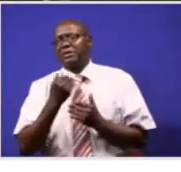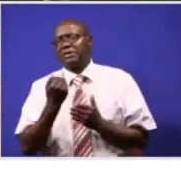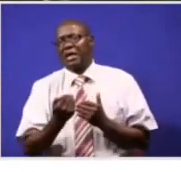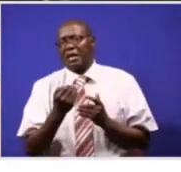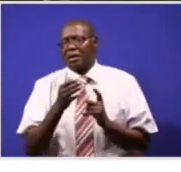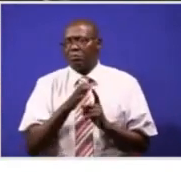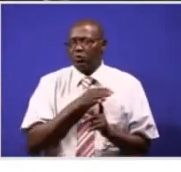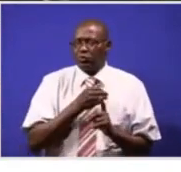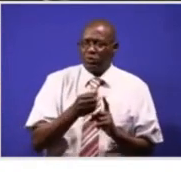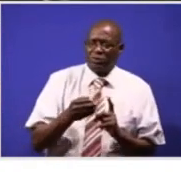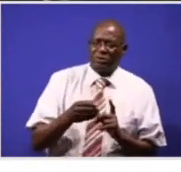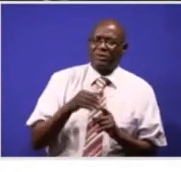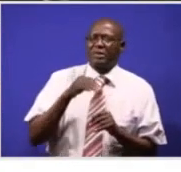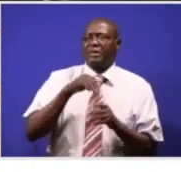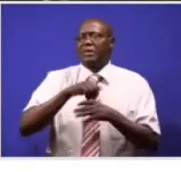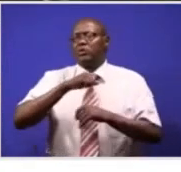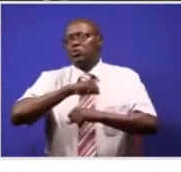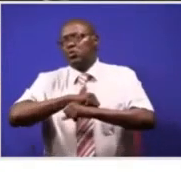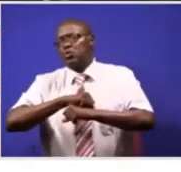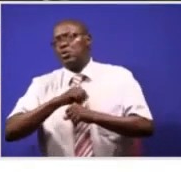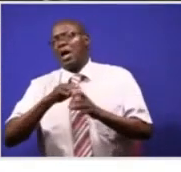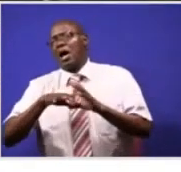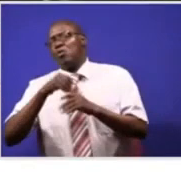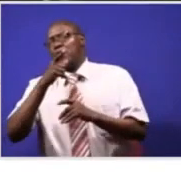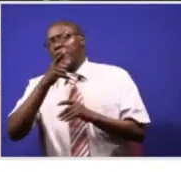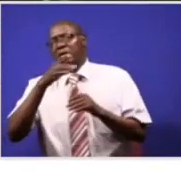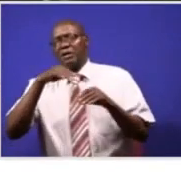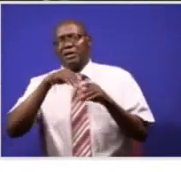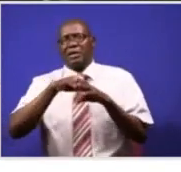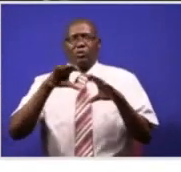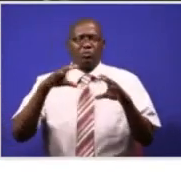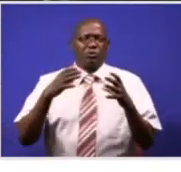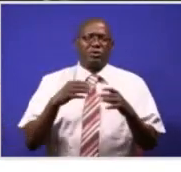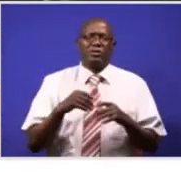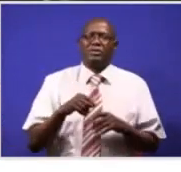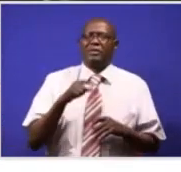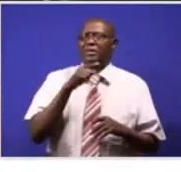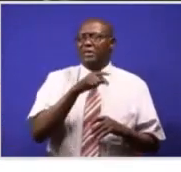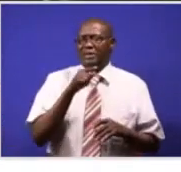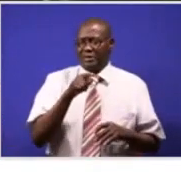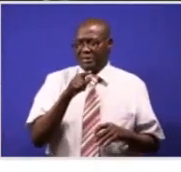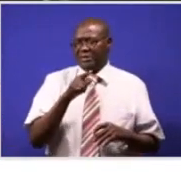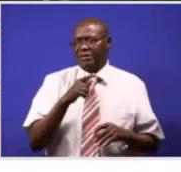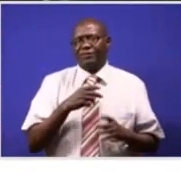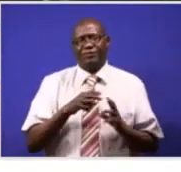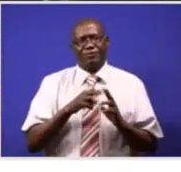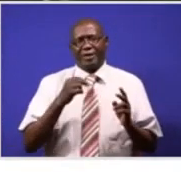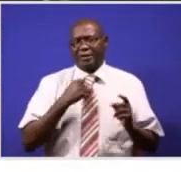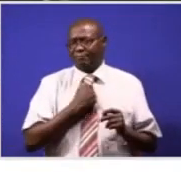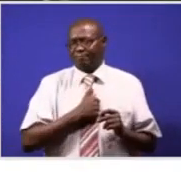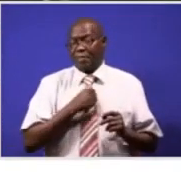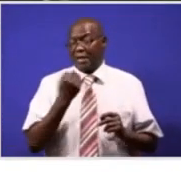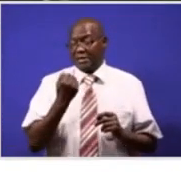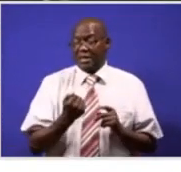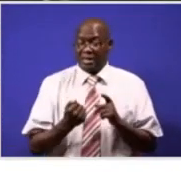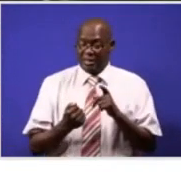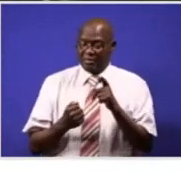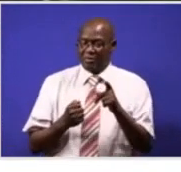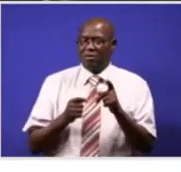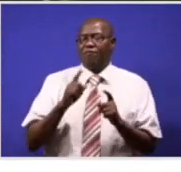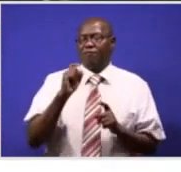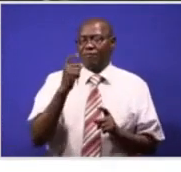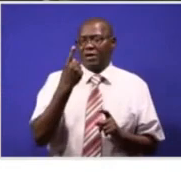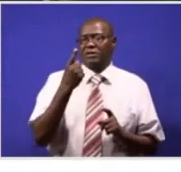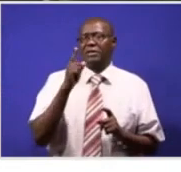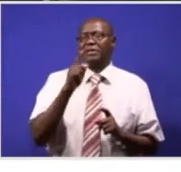abuse, in school, out there in the community. That is very unfortunate, and that child, first of all, need to